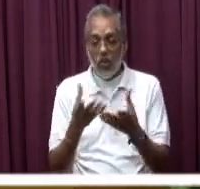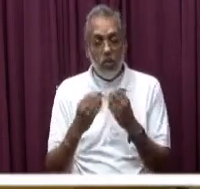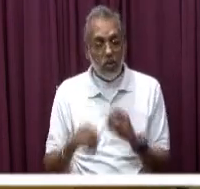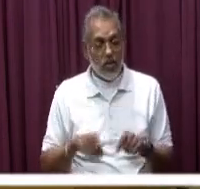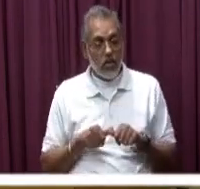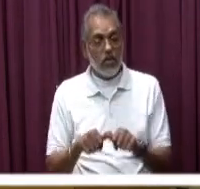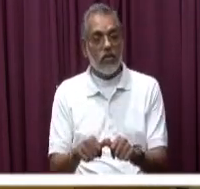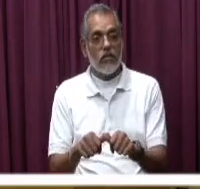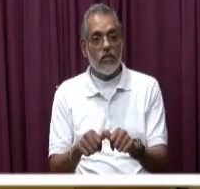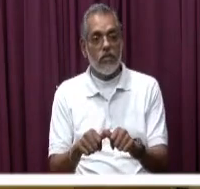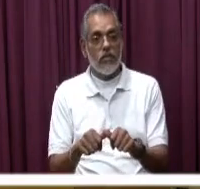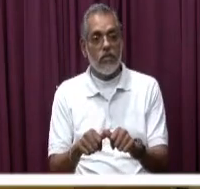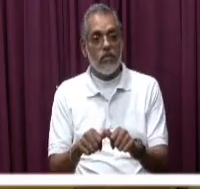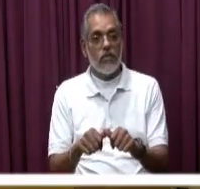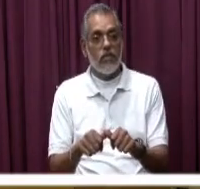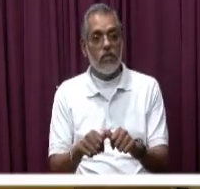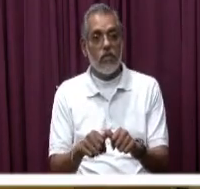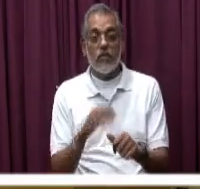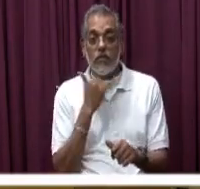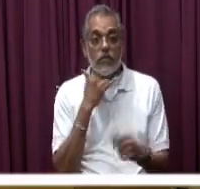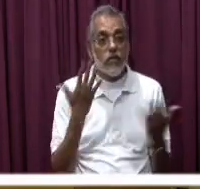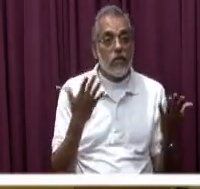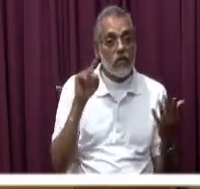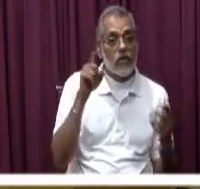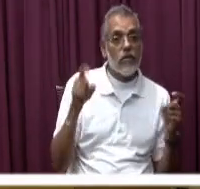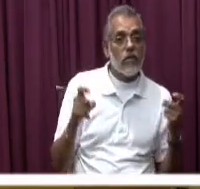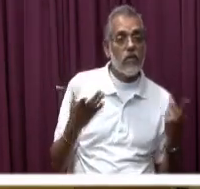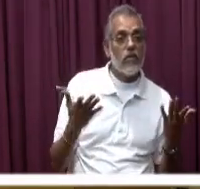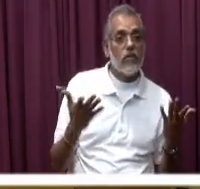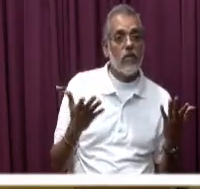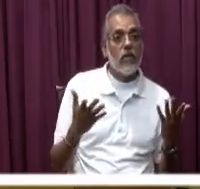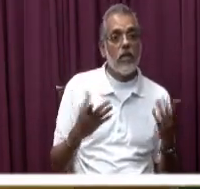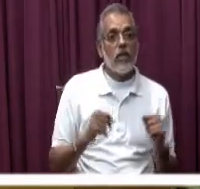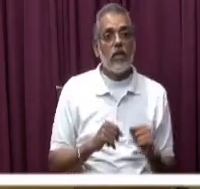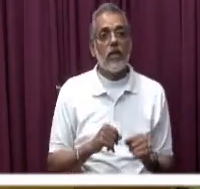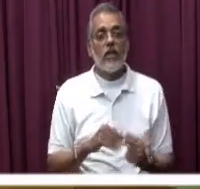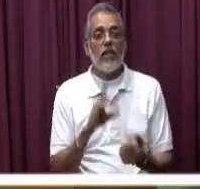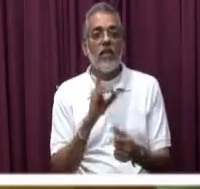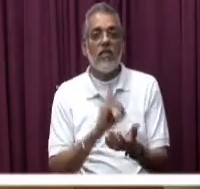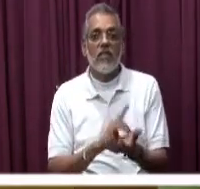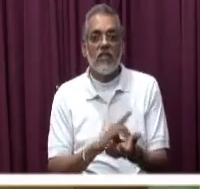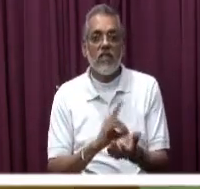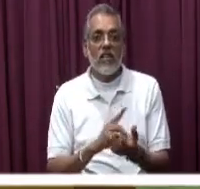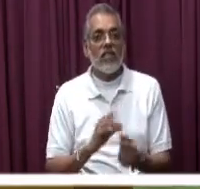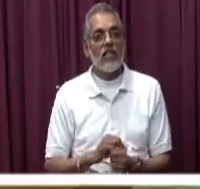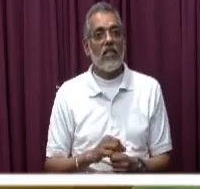Am I wrong? Yeah? They have doctoral degrees in pushing